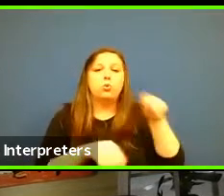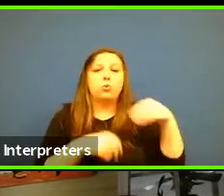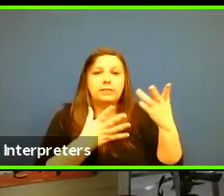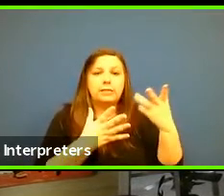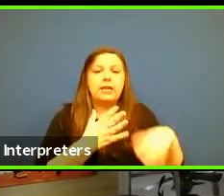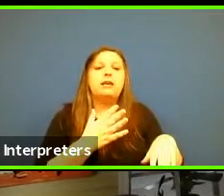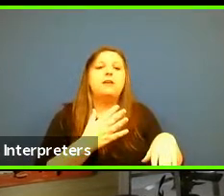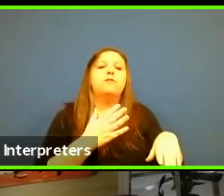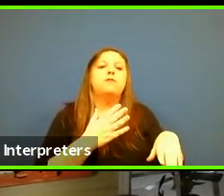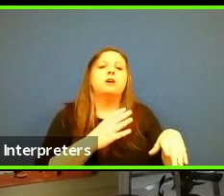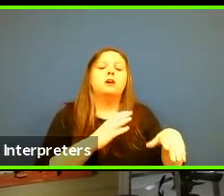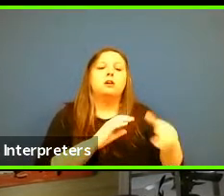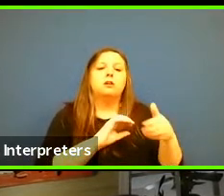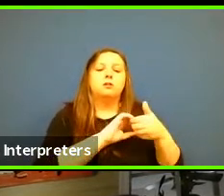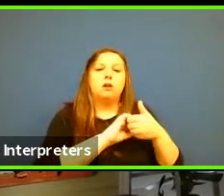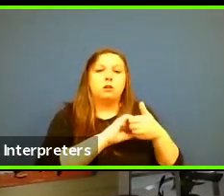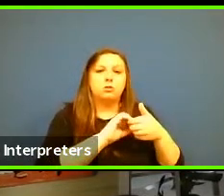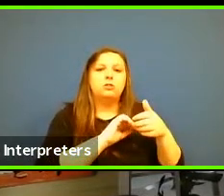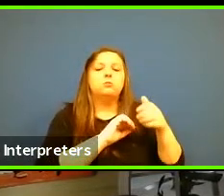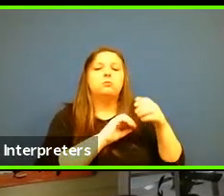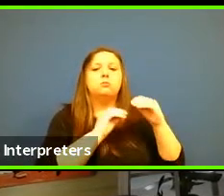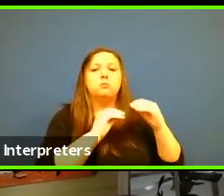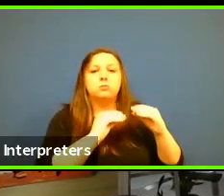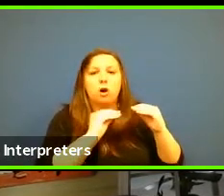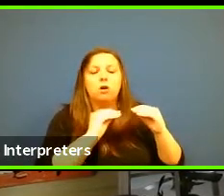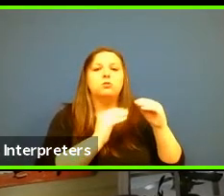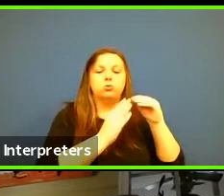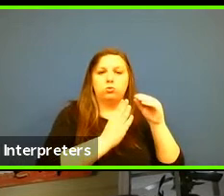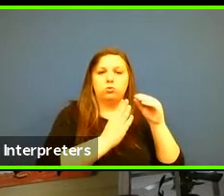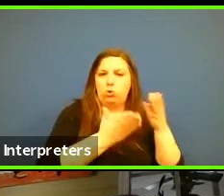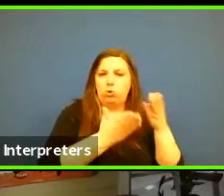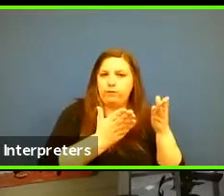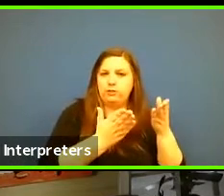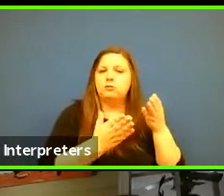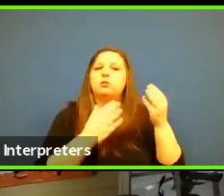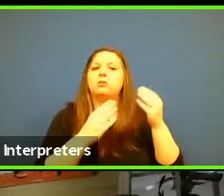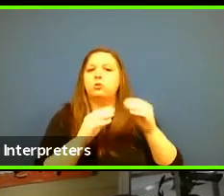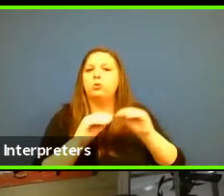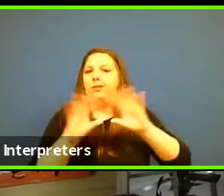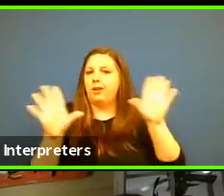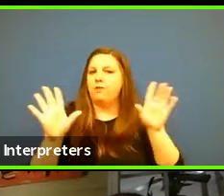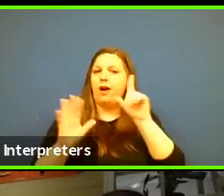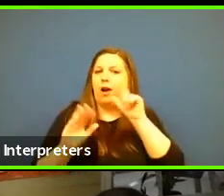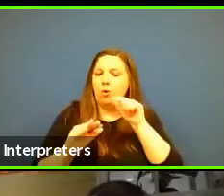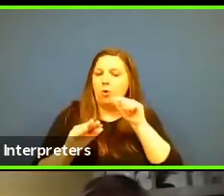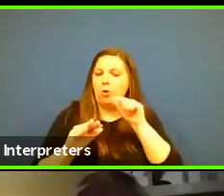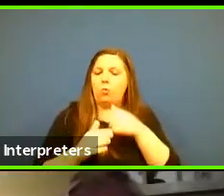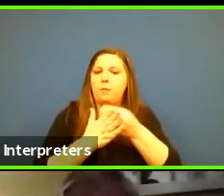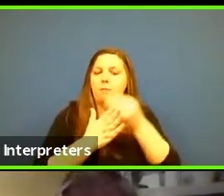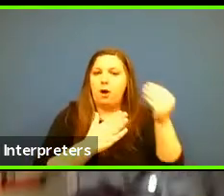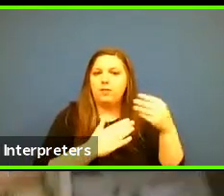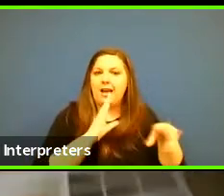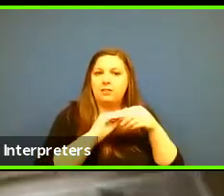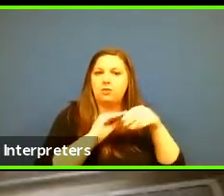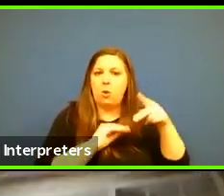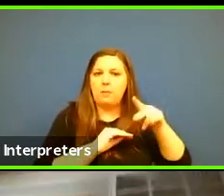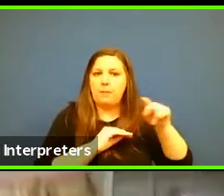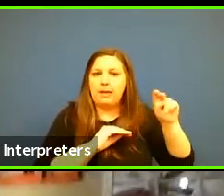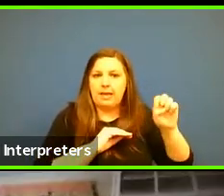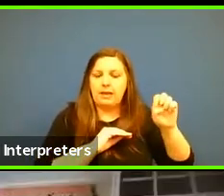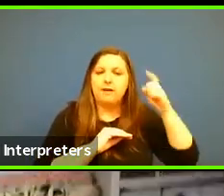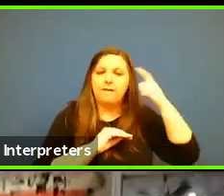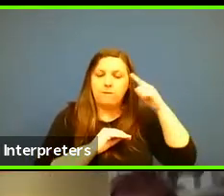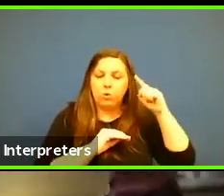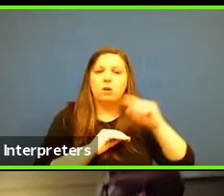co-taught special education services, just to clarify who we bought the additional PPE for. But also with that group